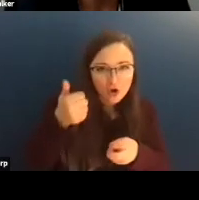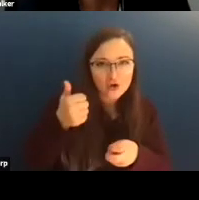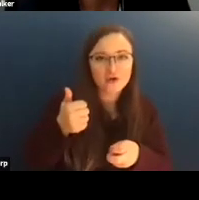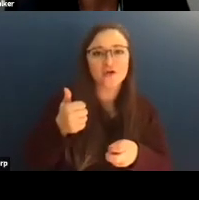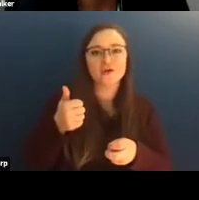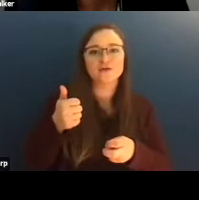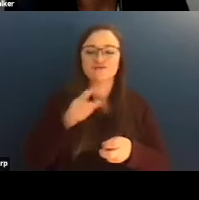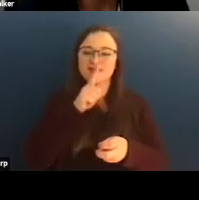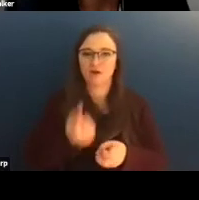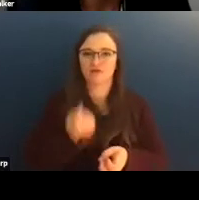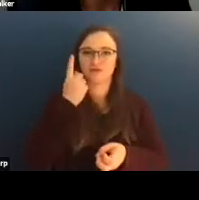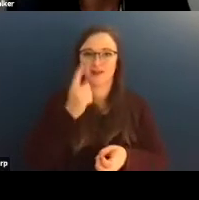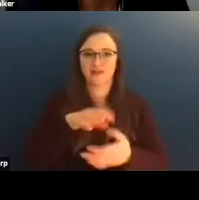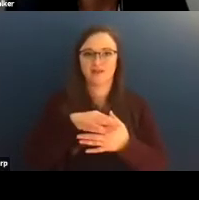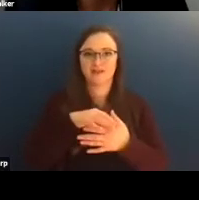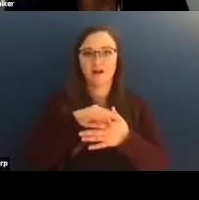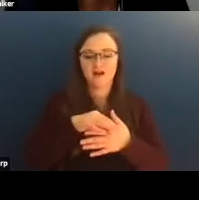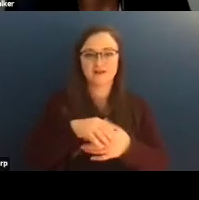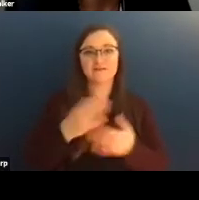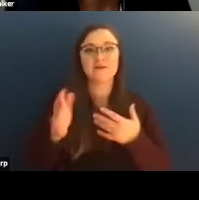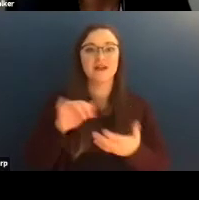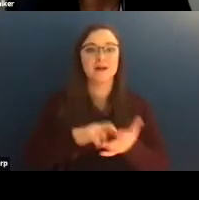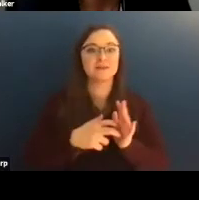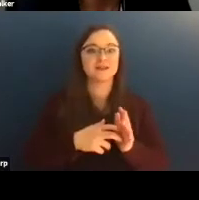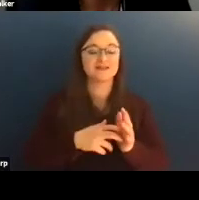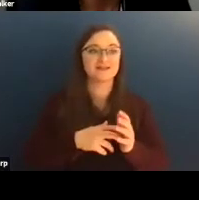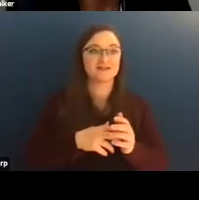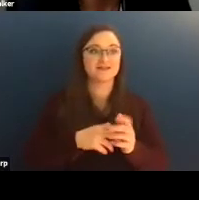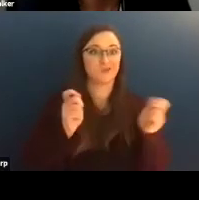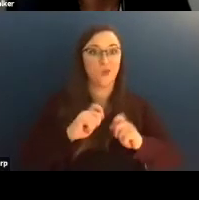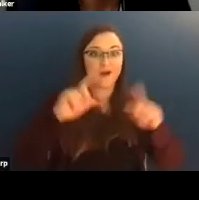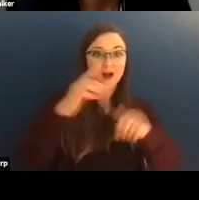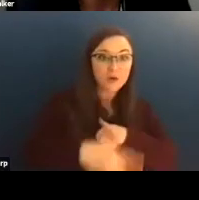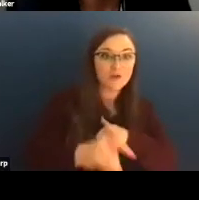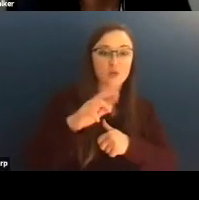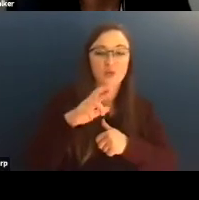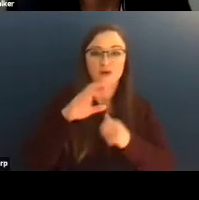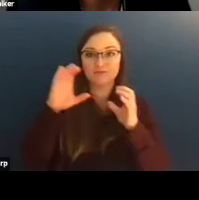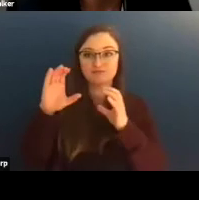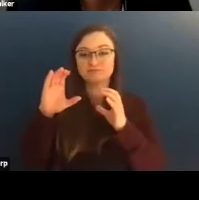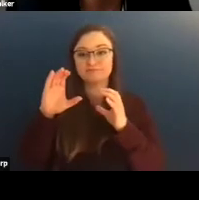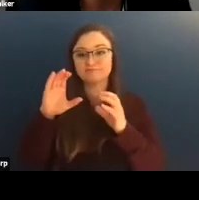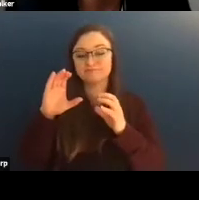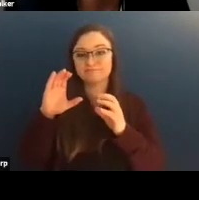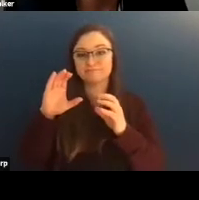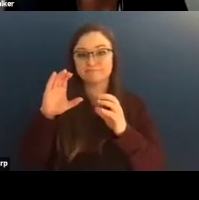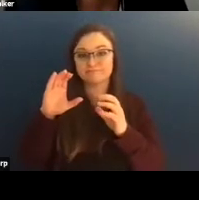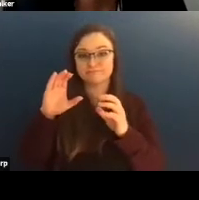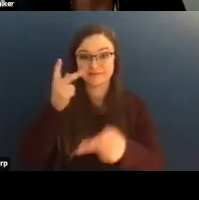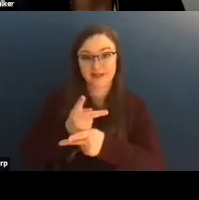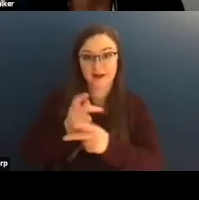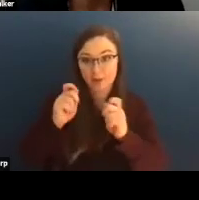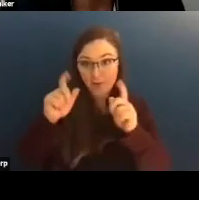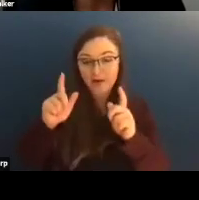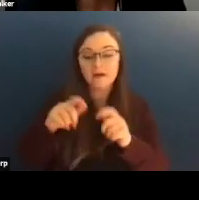the material, whether that means, you know, getting up earlier, staying up later. And it kind of, you know, it kind of did a mind trick on me